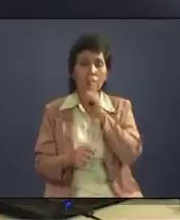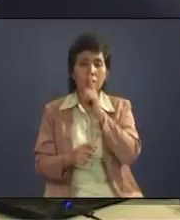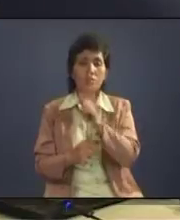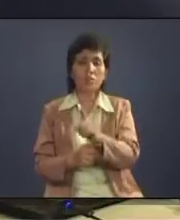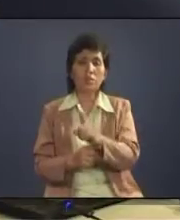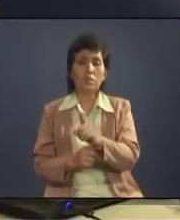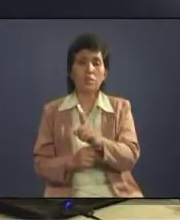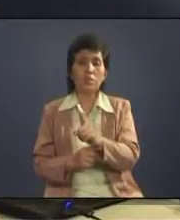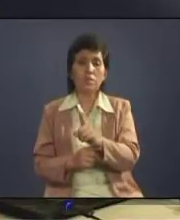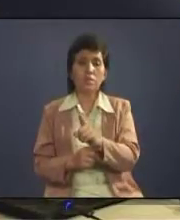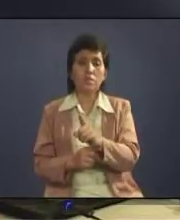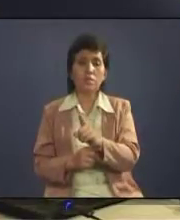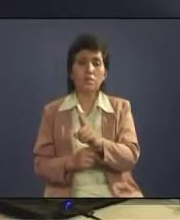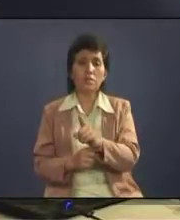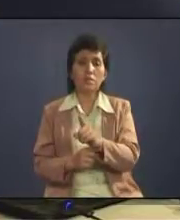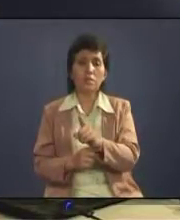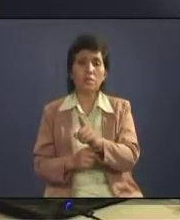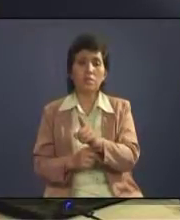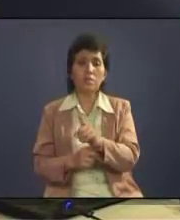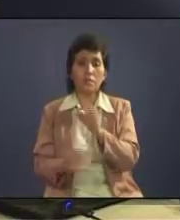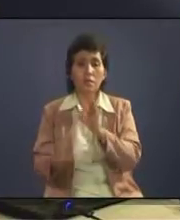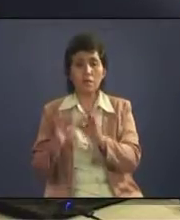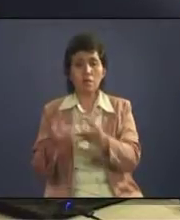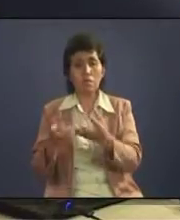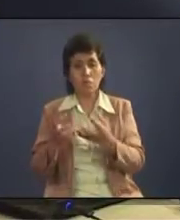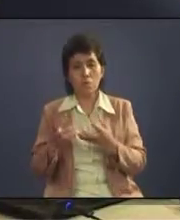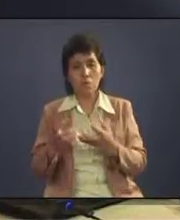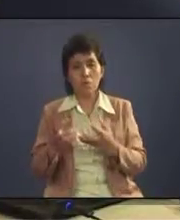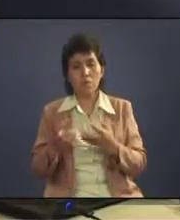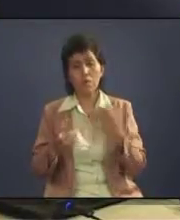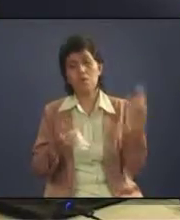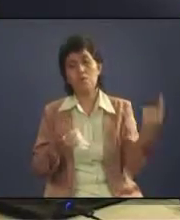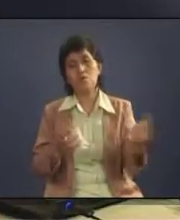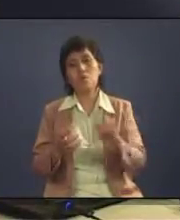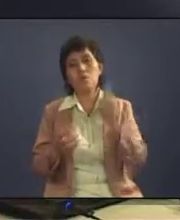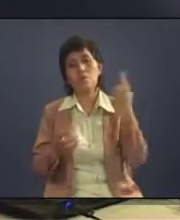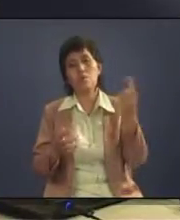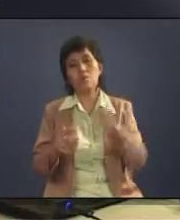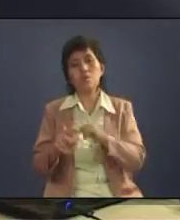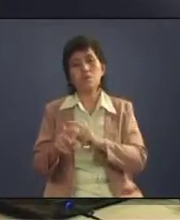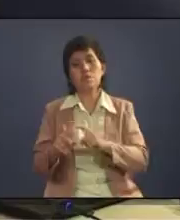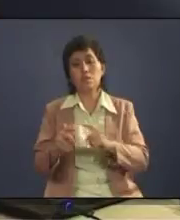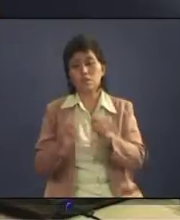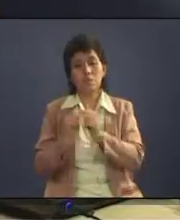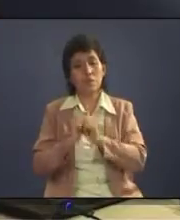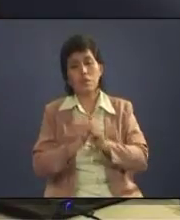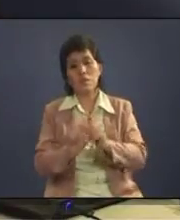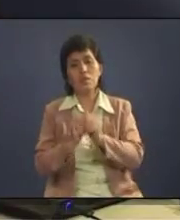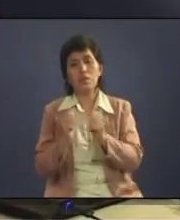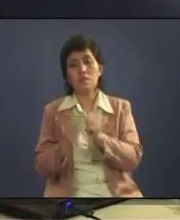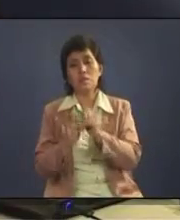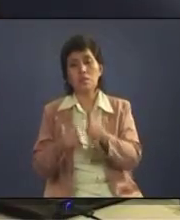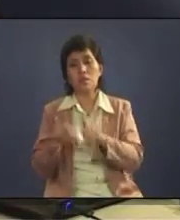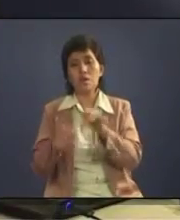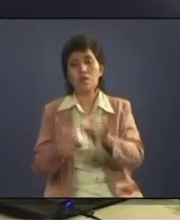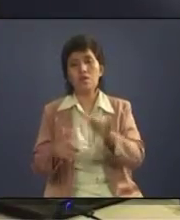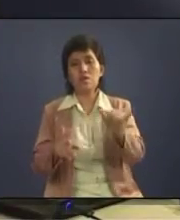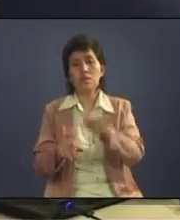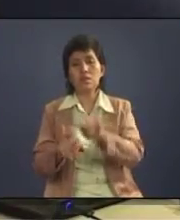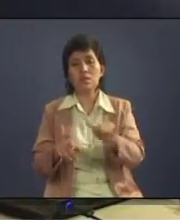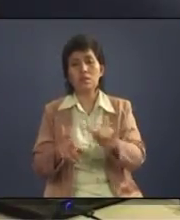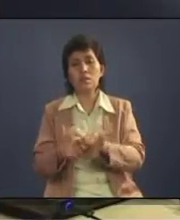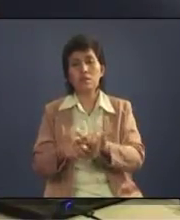compare cause and reward. Okay, if you always hang out with that person, there is a reward